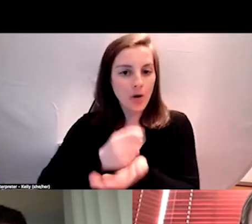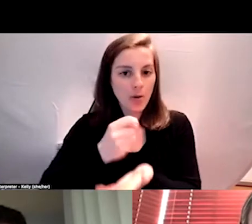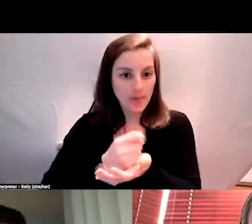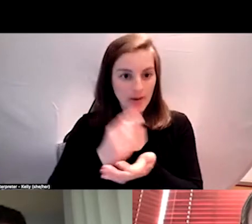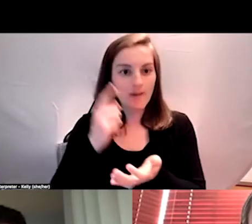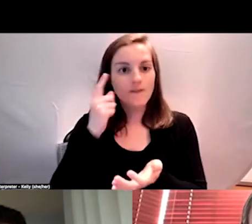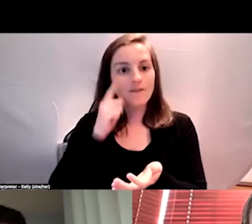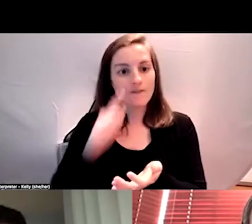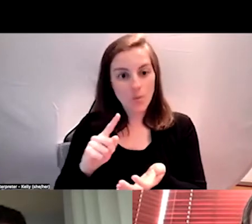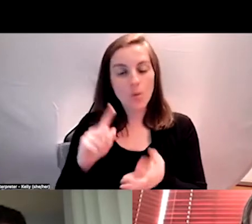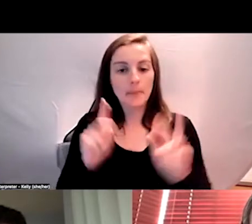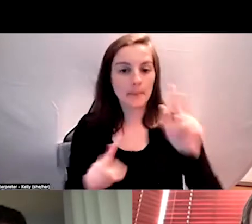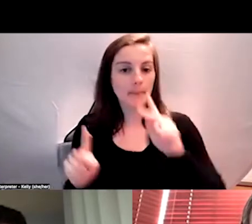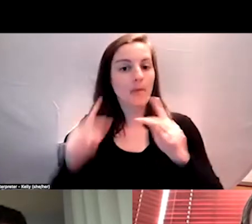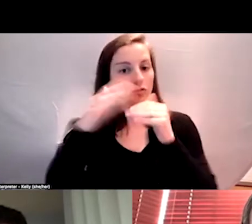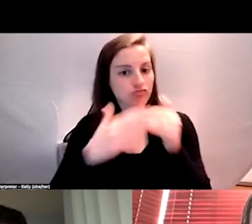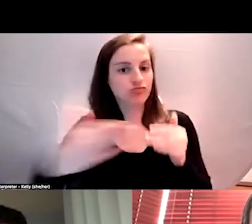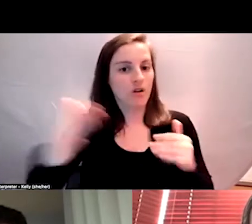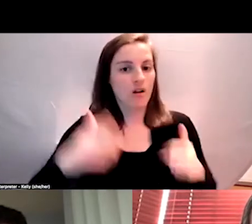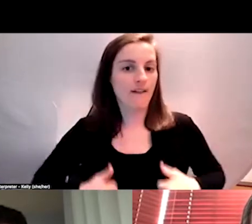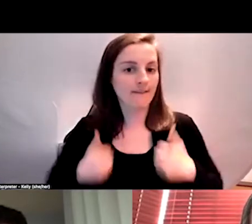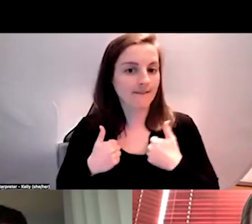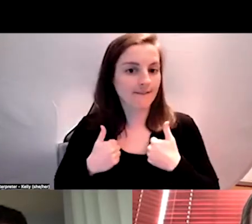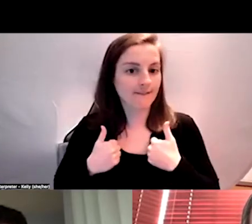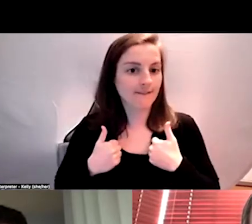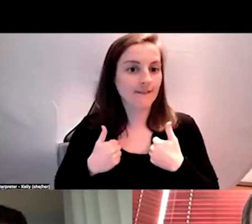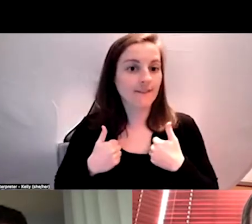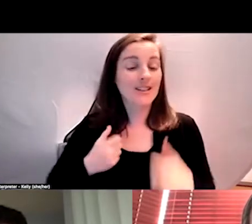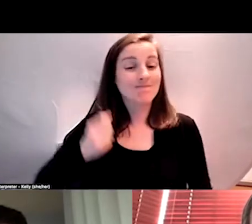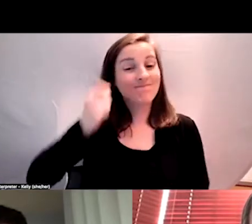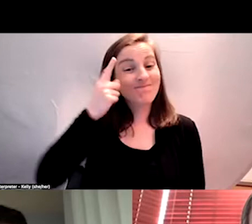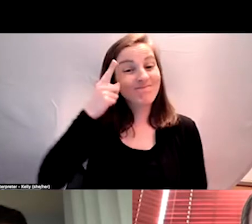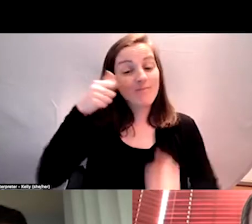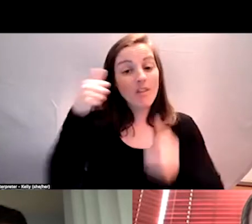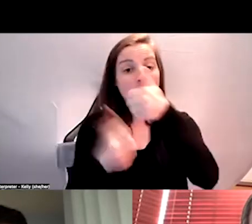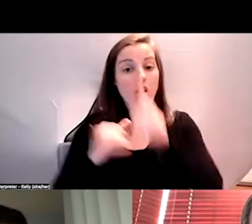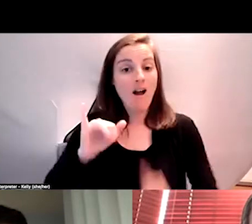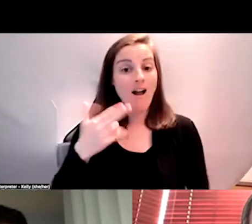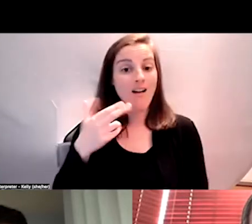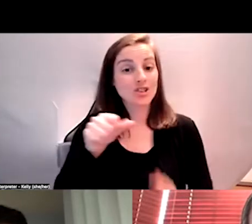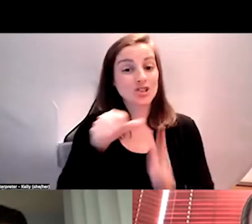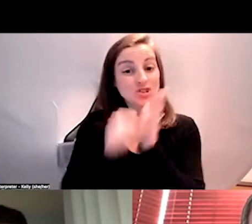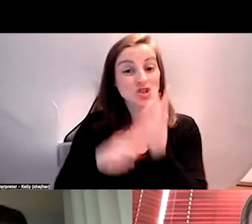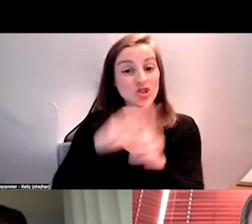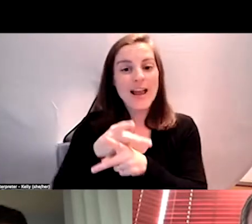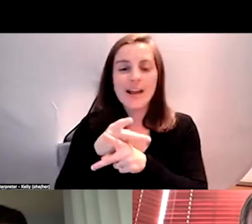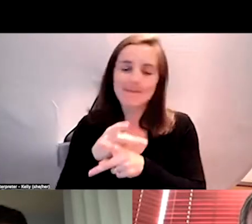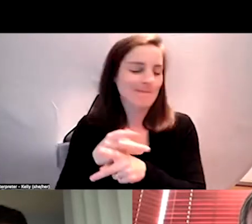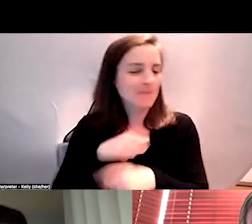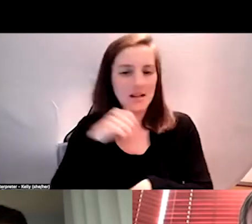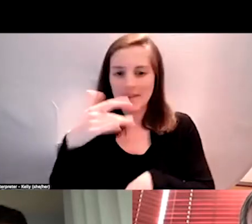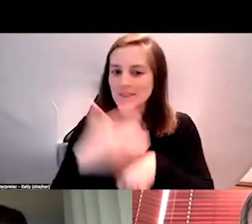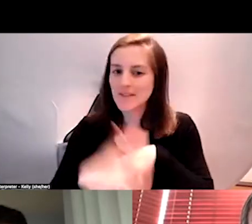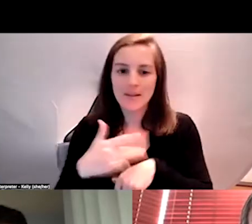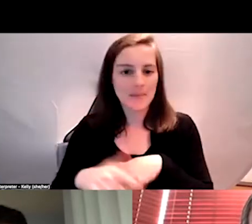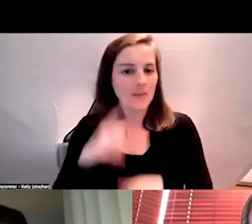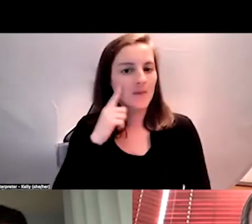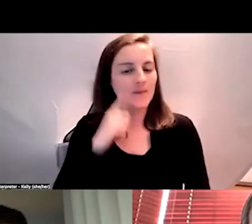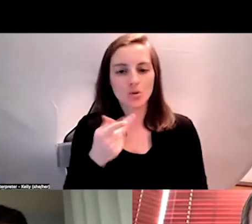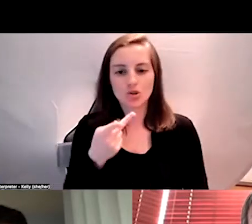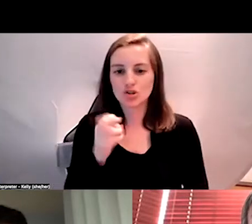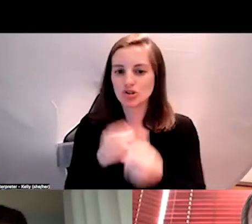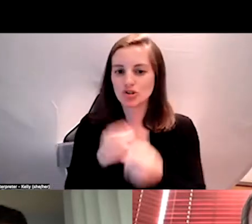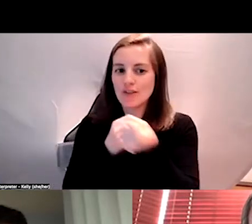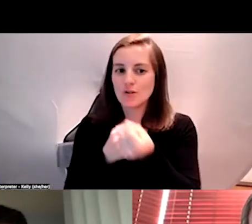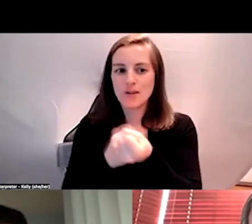lifespan. Surgical care is not available within the Indian Health Service at this time for gender affirmation, and it is